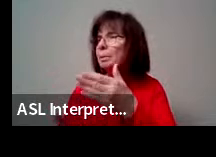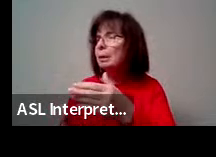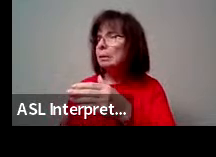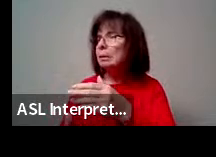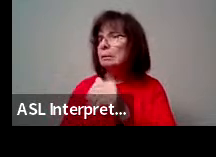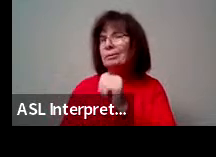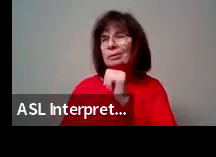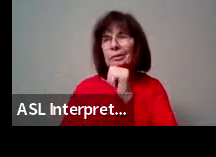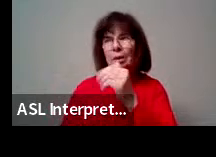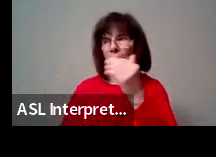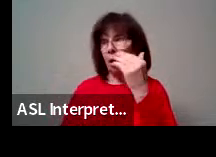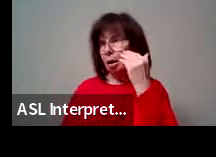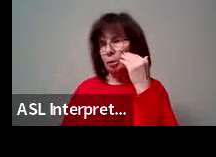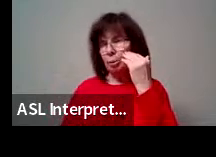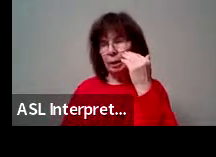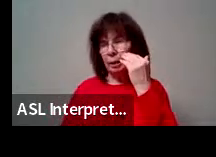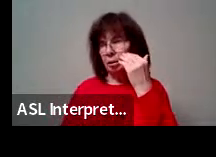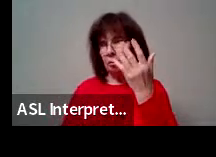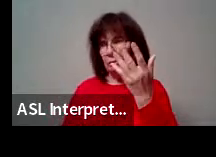of the fact that